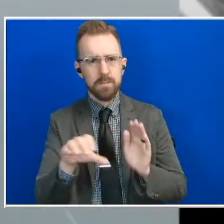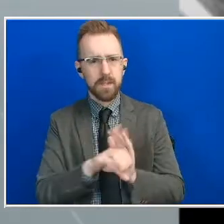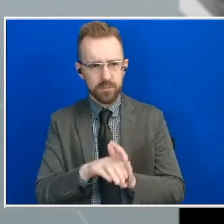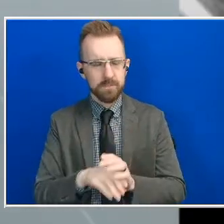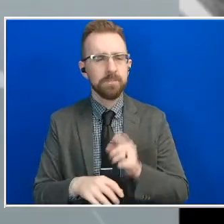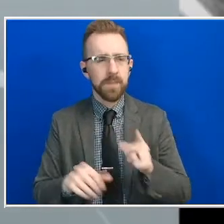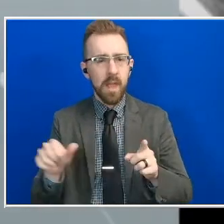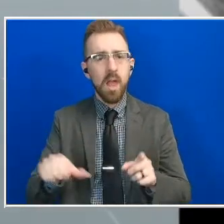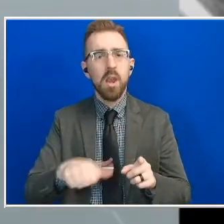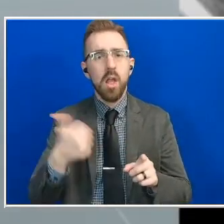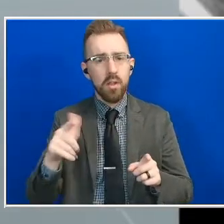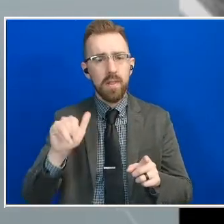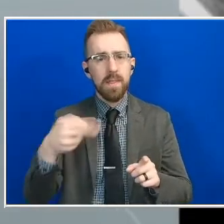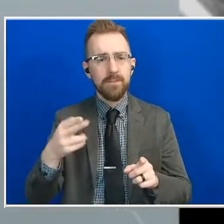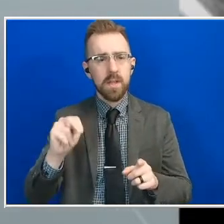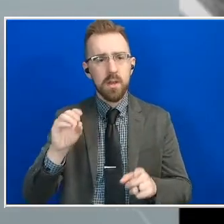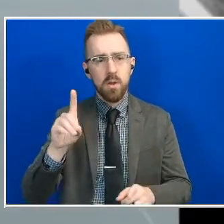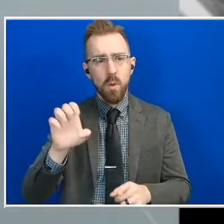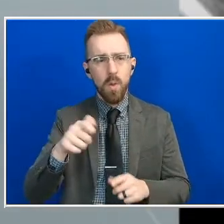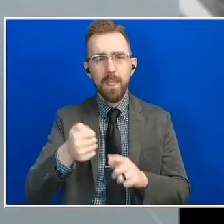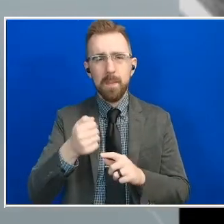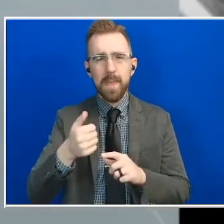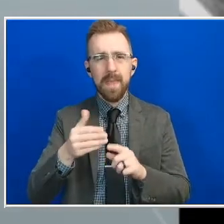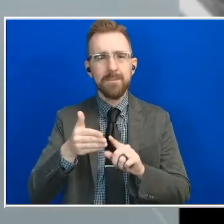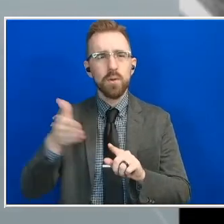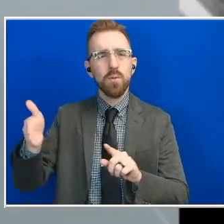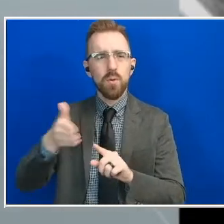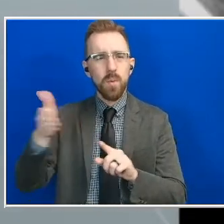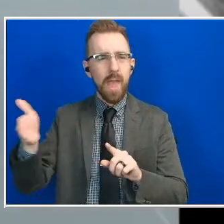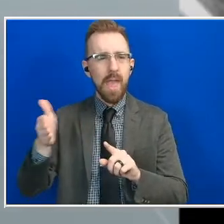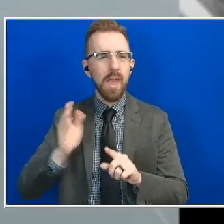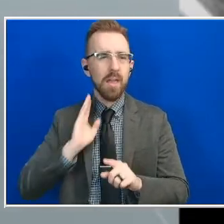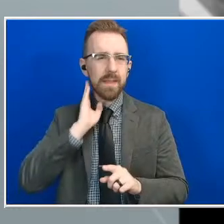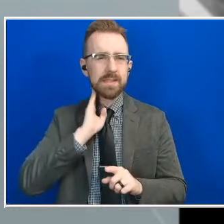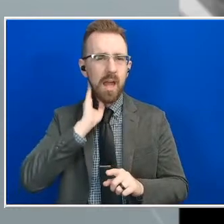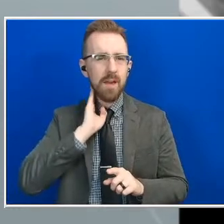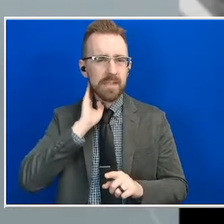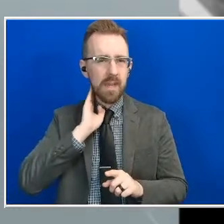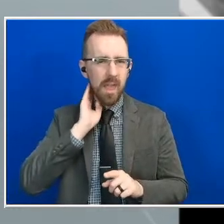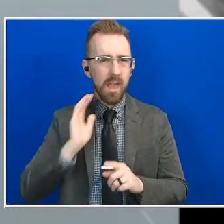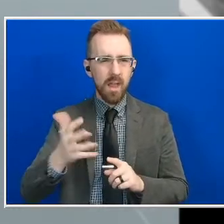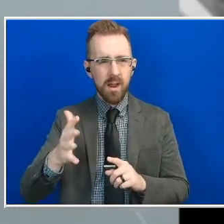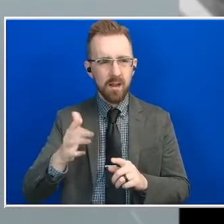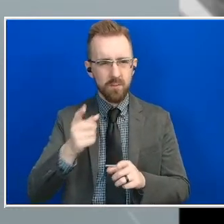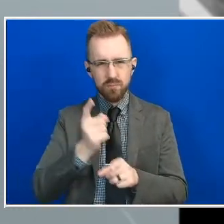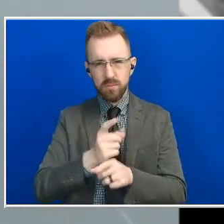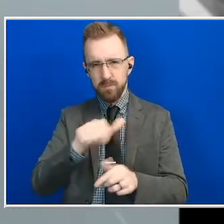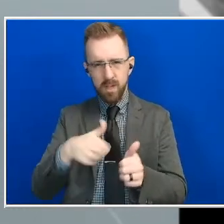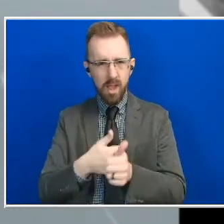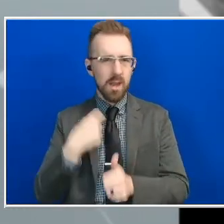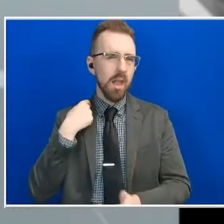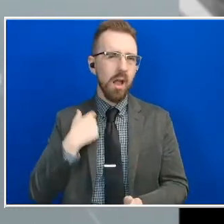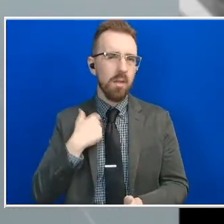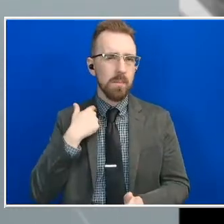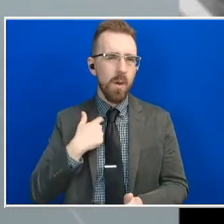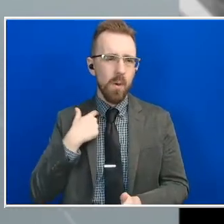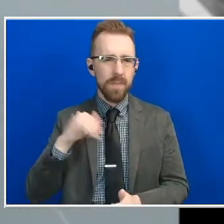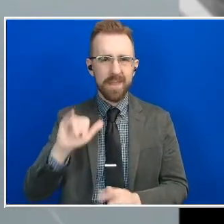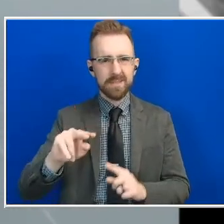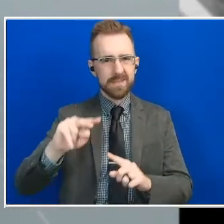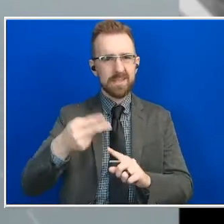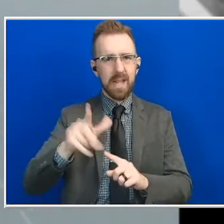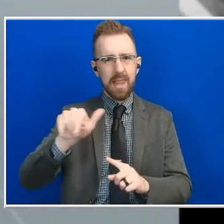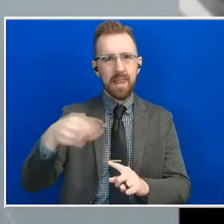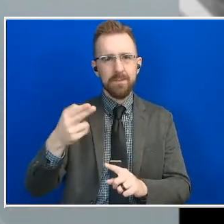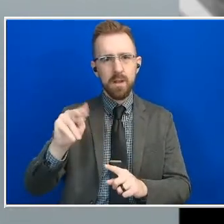node that is a little bit further away off to the side of his neck, but kind of right behind his collarbone. And that's a second lymph node that still